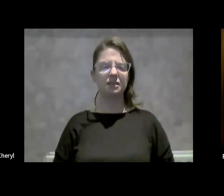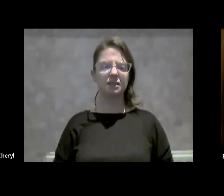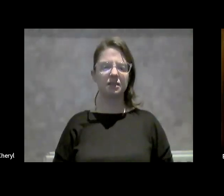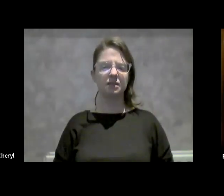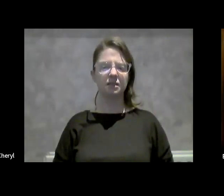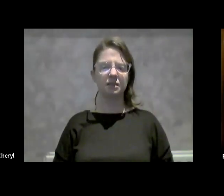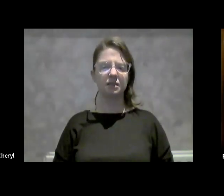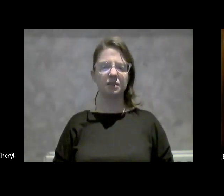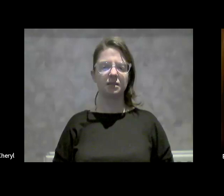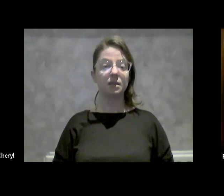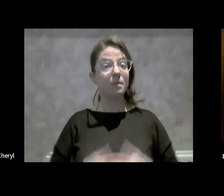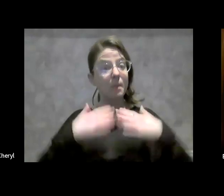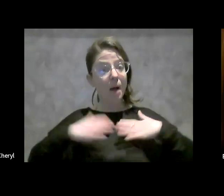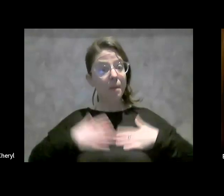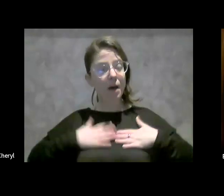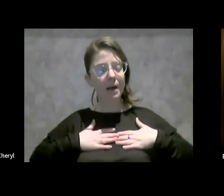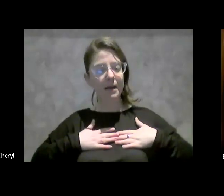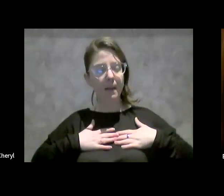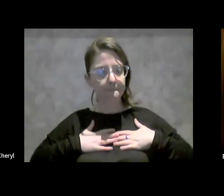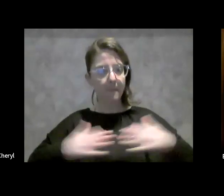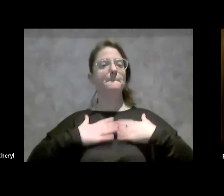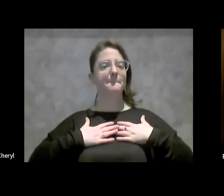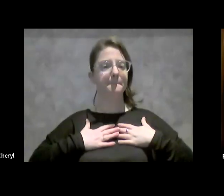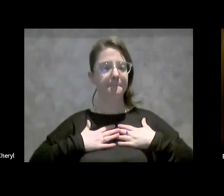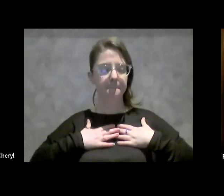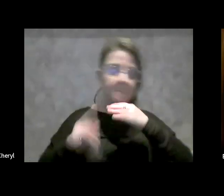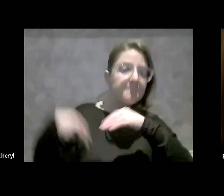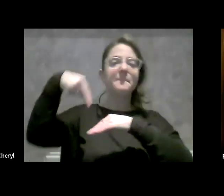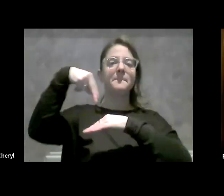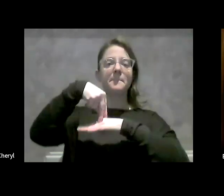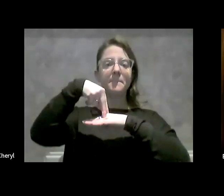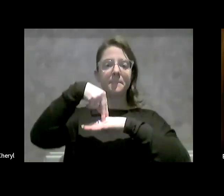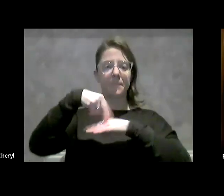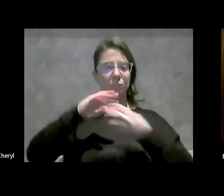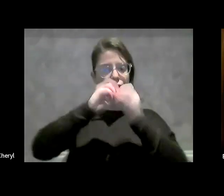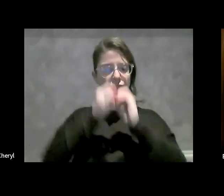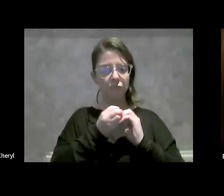Slam my unwanted body back into life, a heaven of our own design.